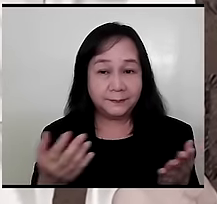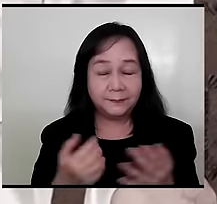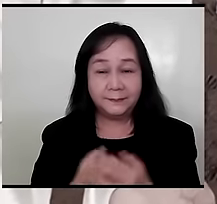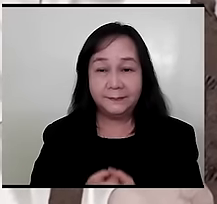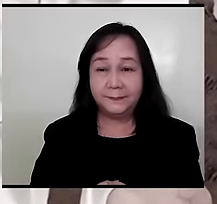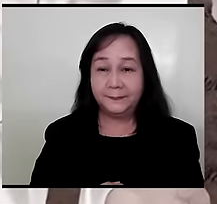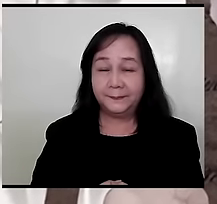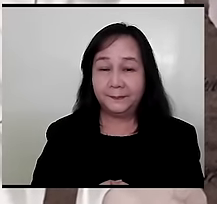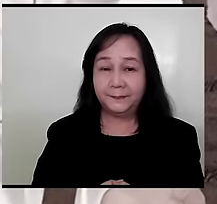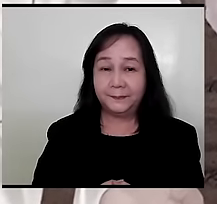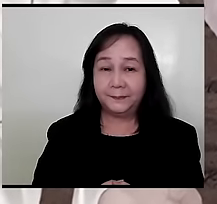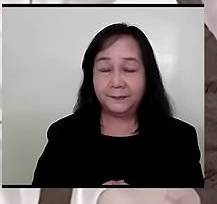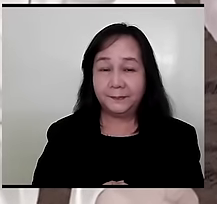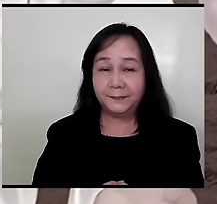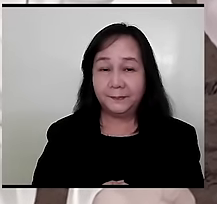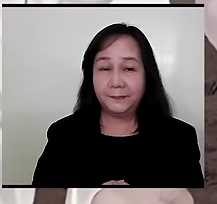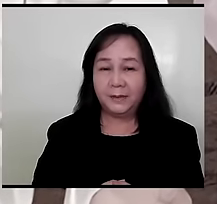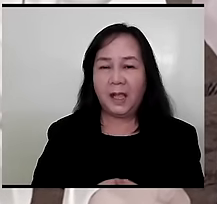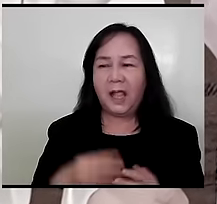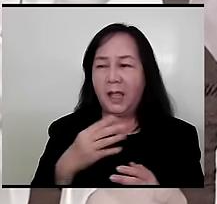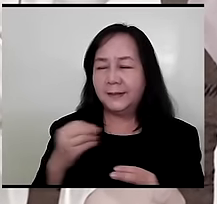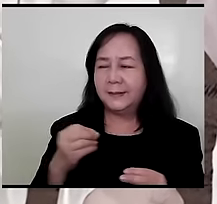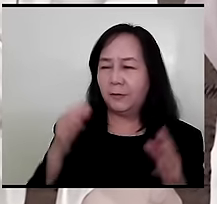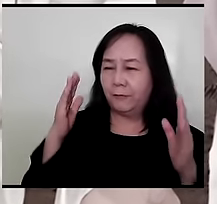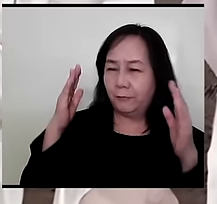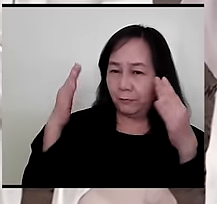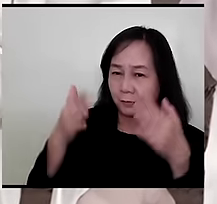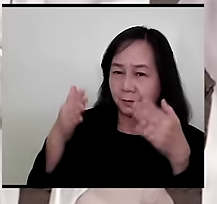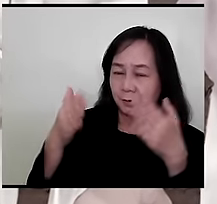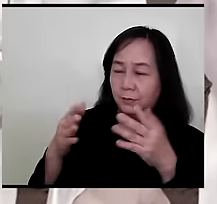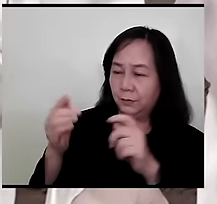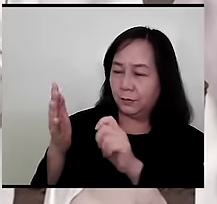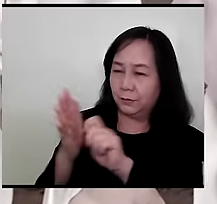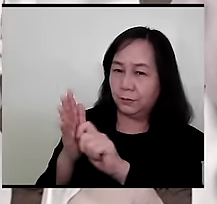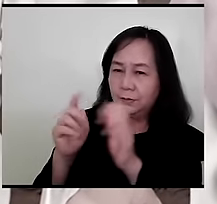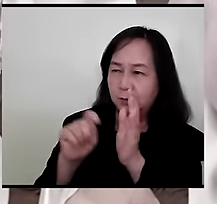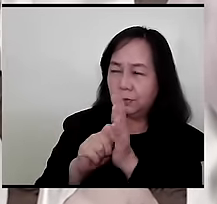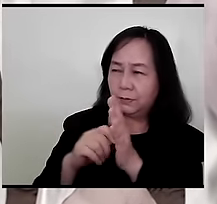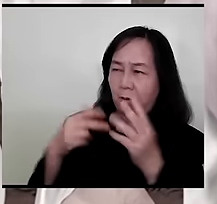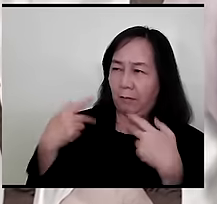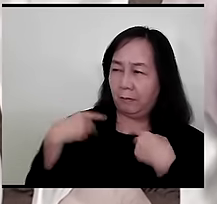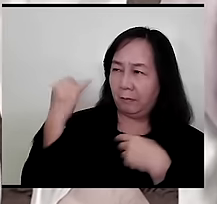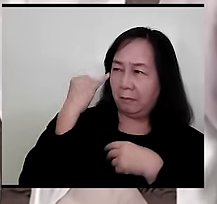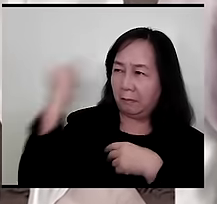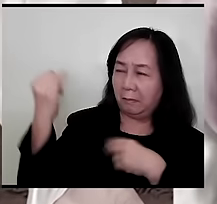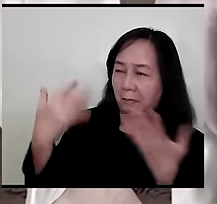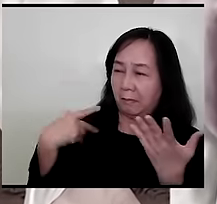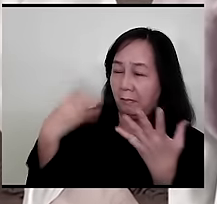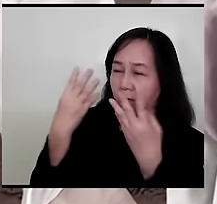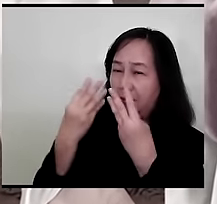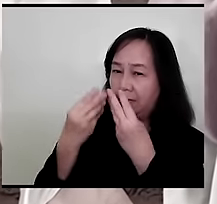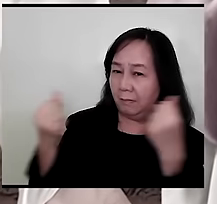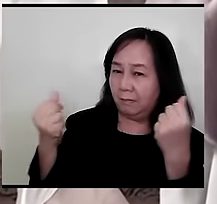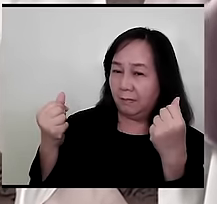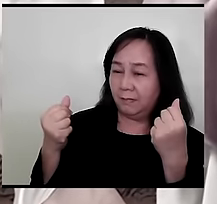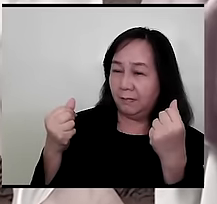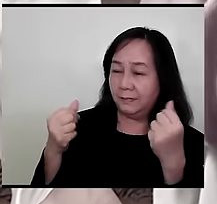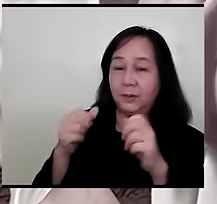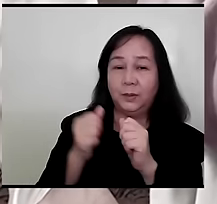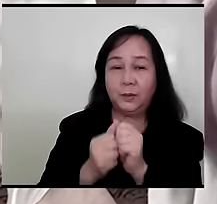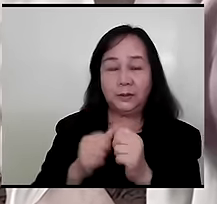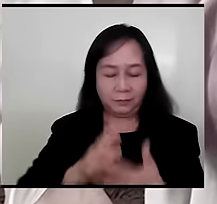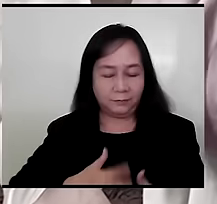and the fixation of Thomas on some ideas was healed with the confession of